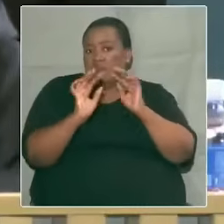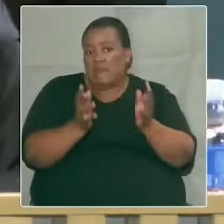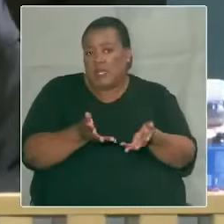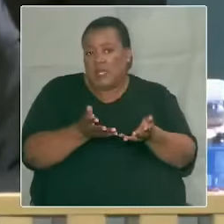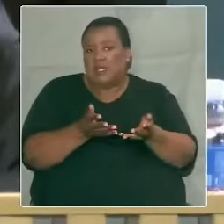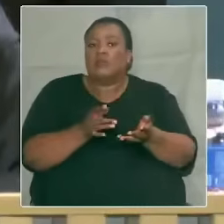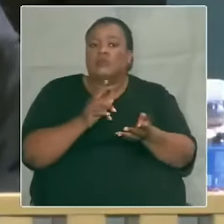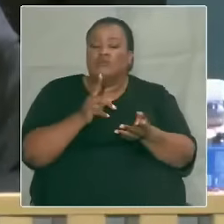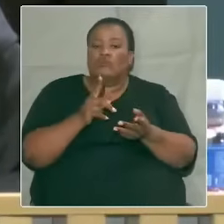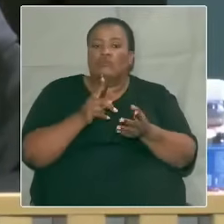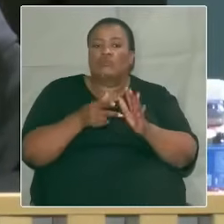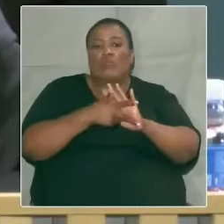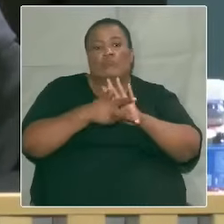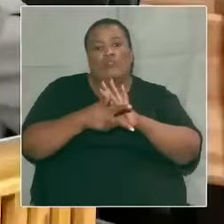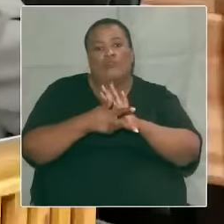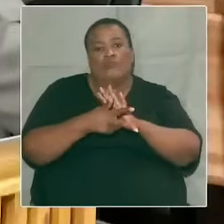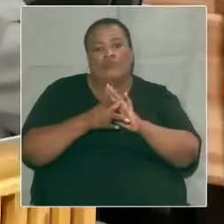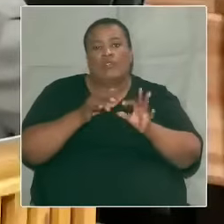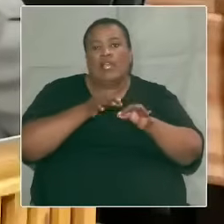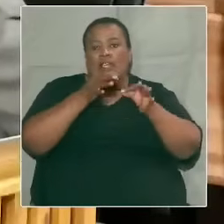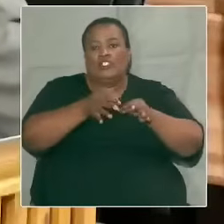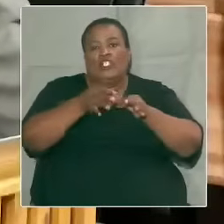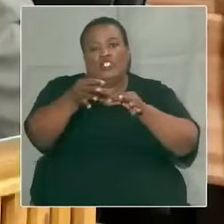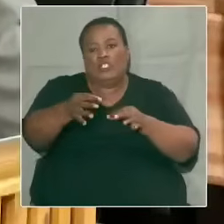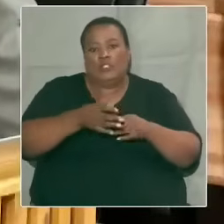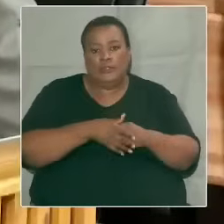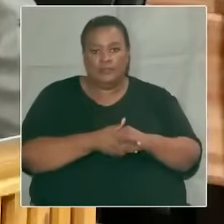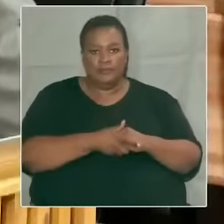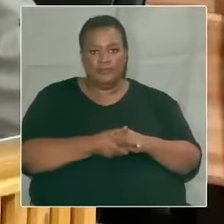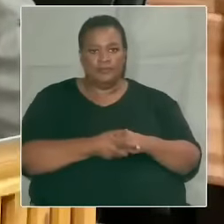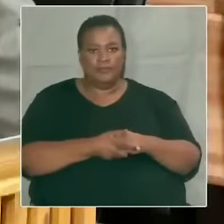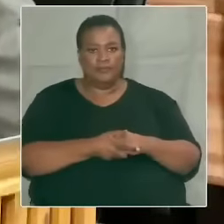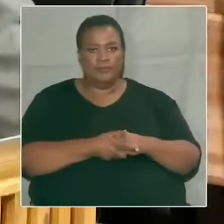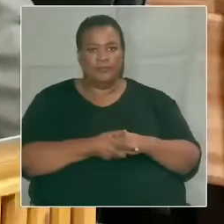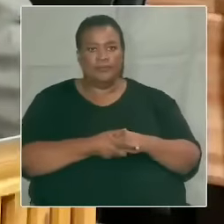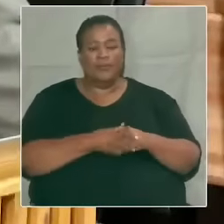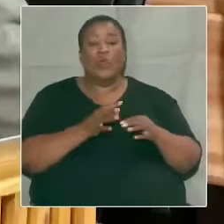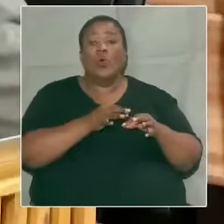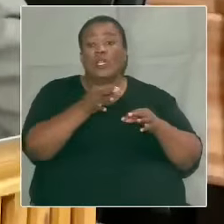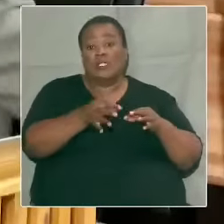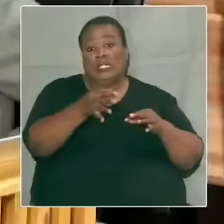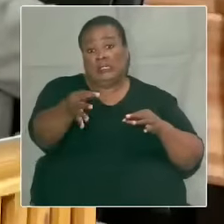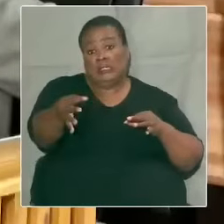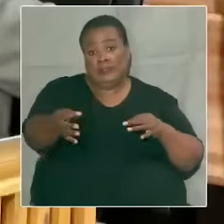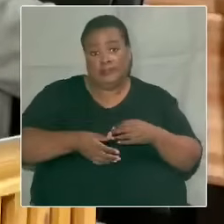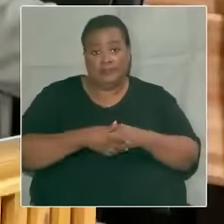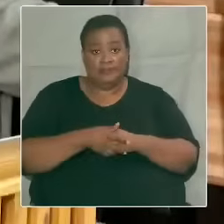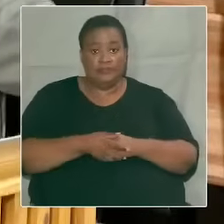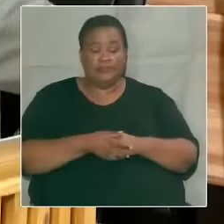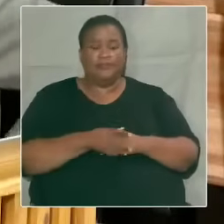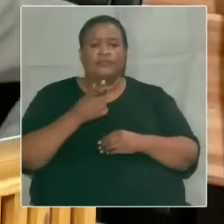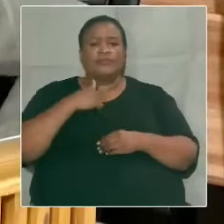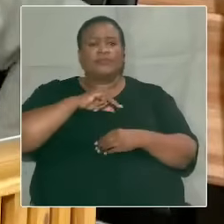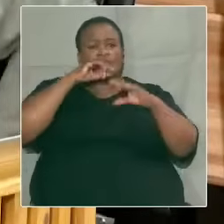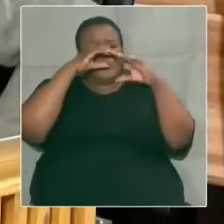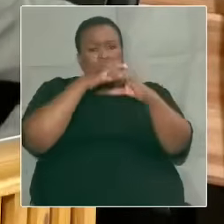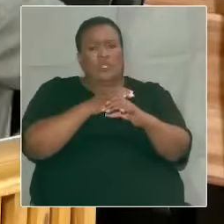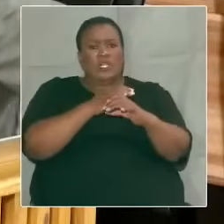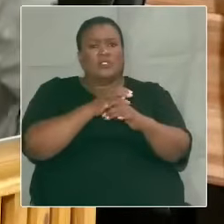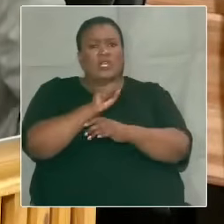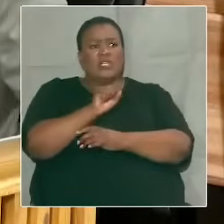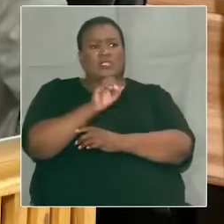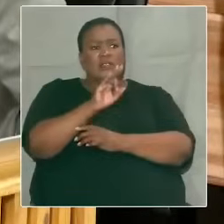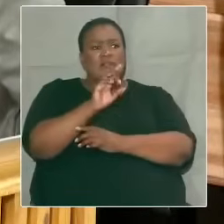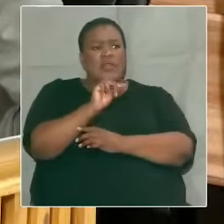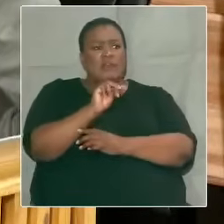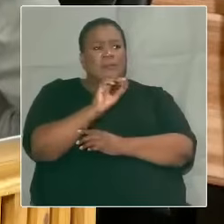Thank you. And I think perhaps just if we can deal with SFM3 to make one reference